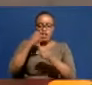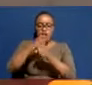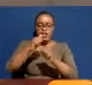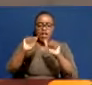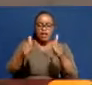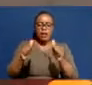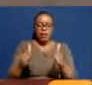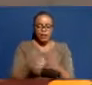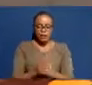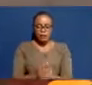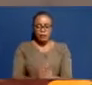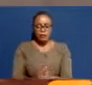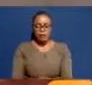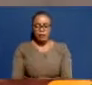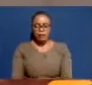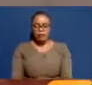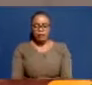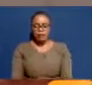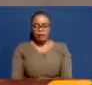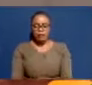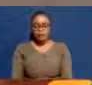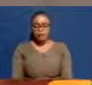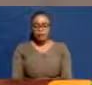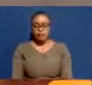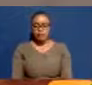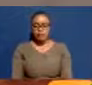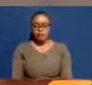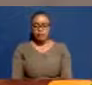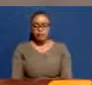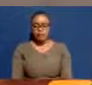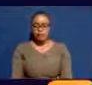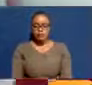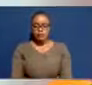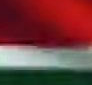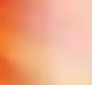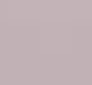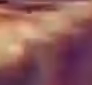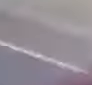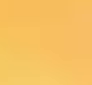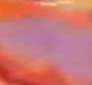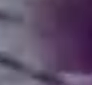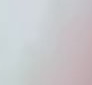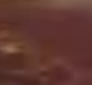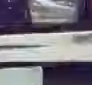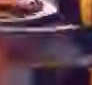potential. Edward Choya, Made in Kenya, Citizen TV.